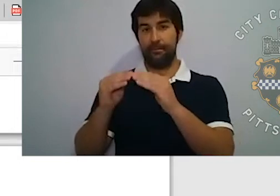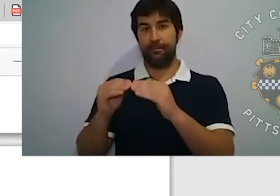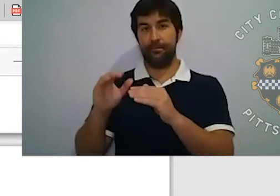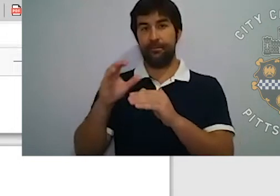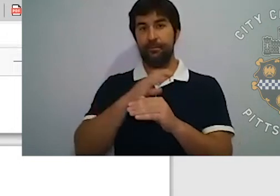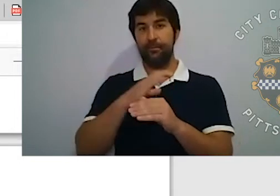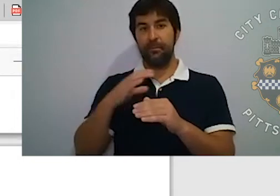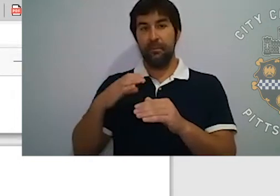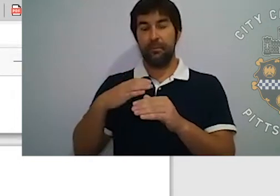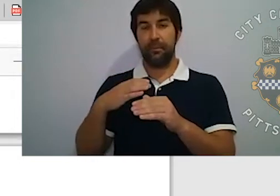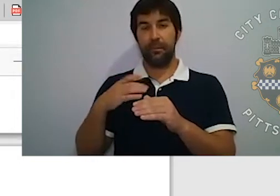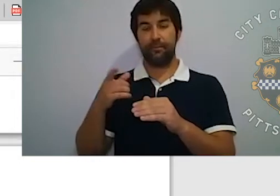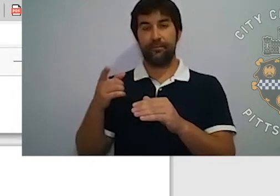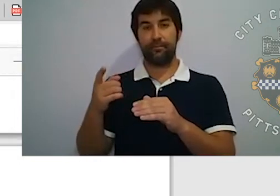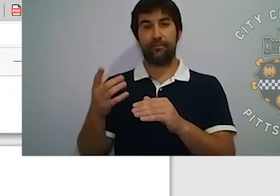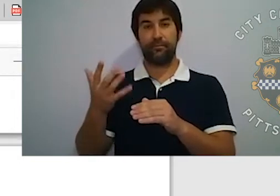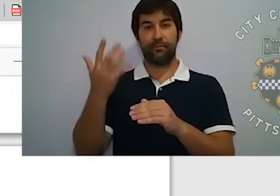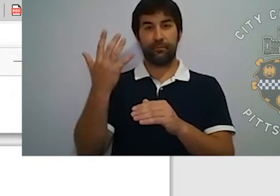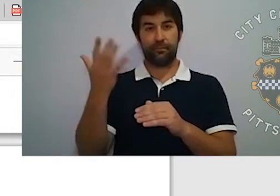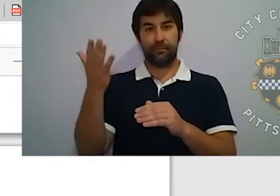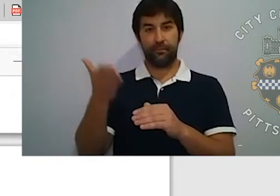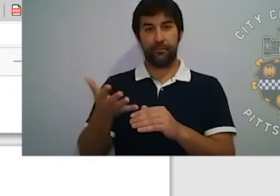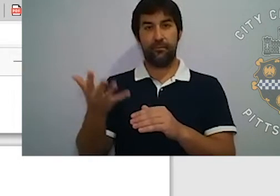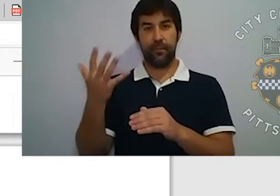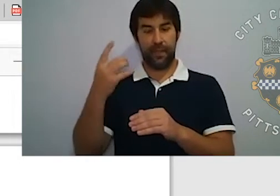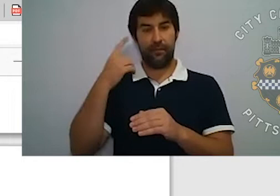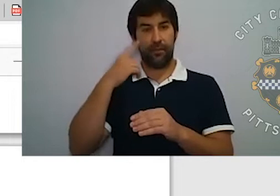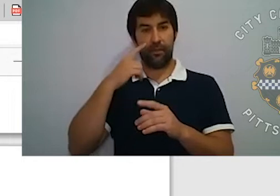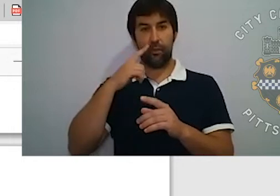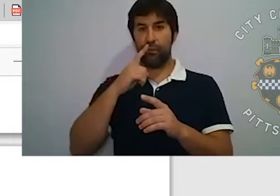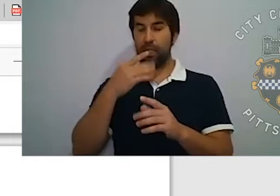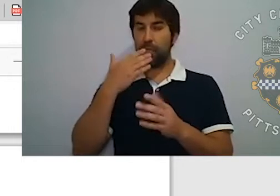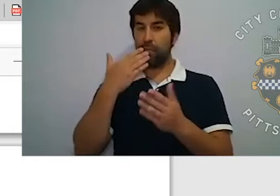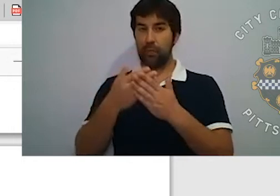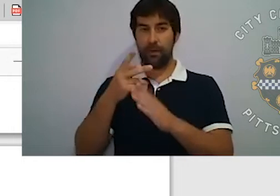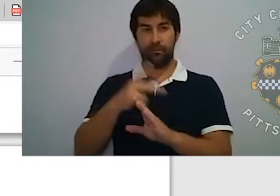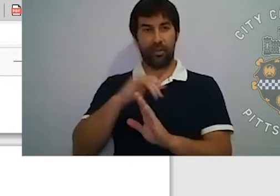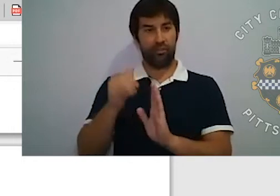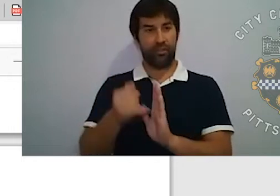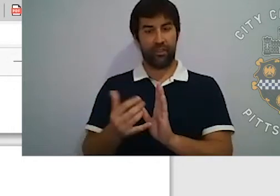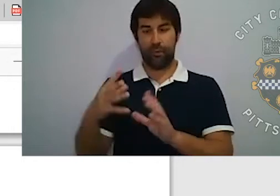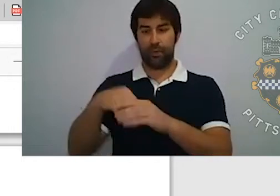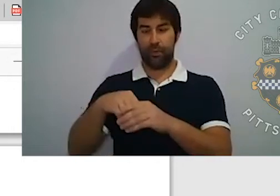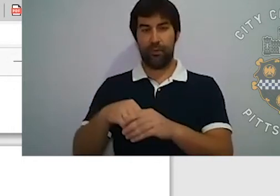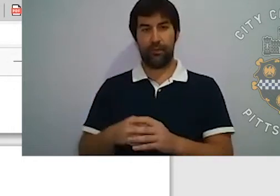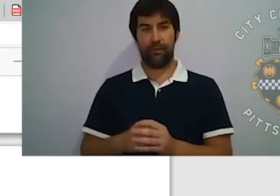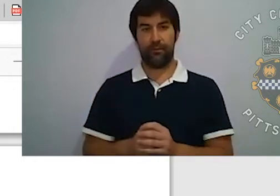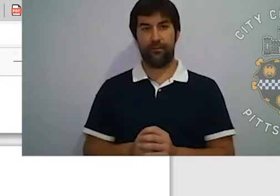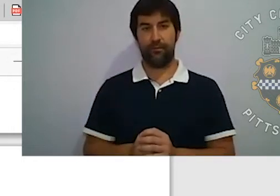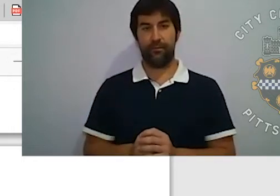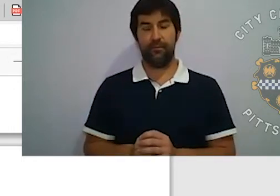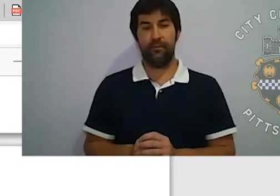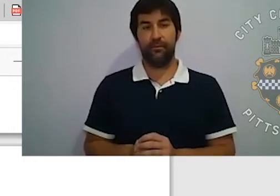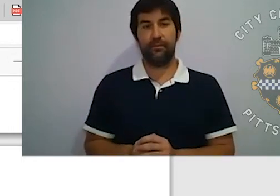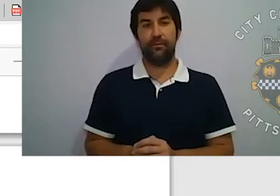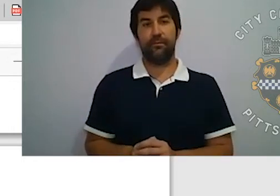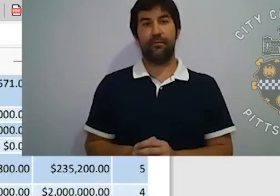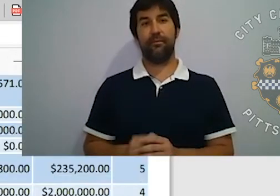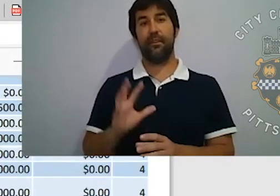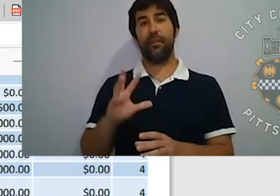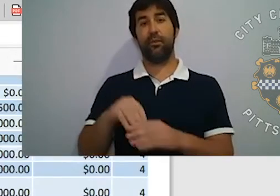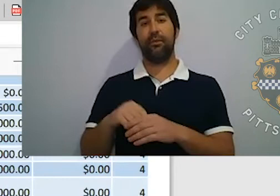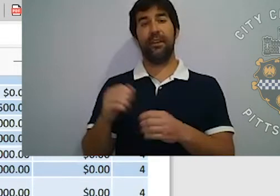much beloved asphalt streets are a very large investment that we make annually. This